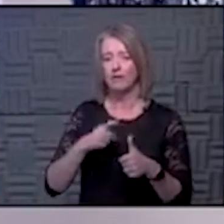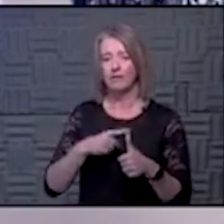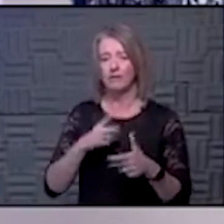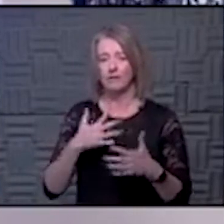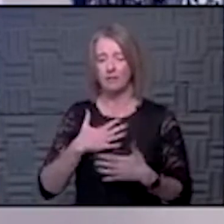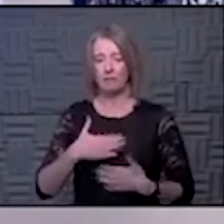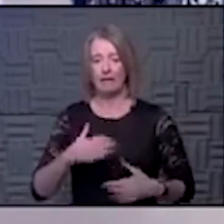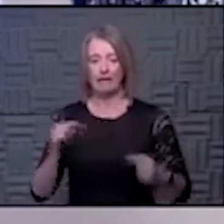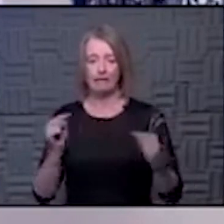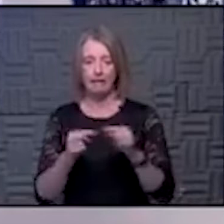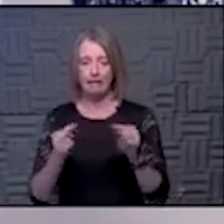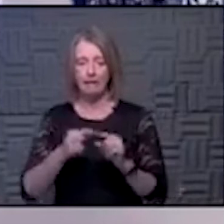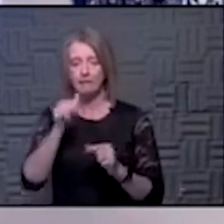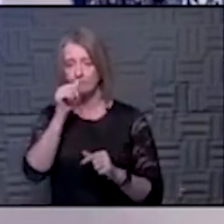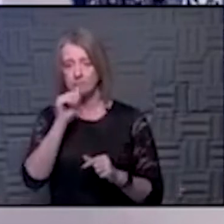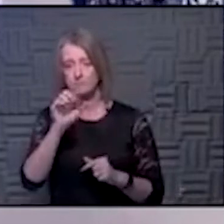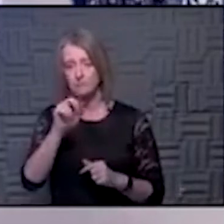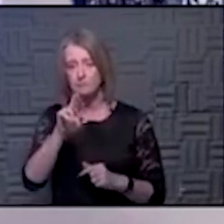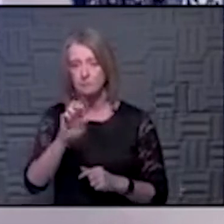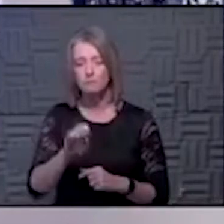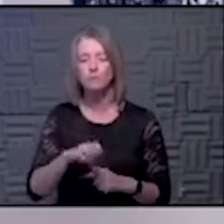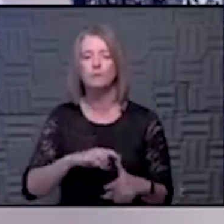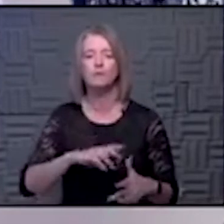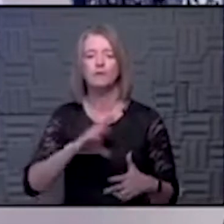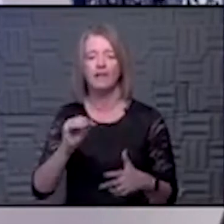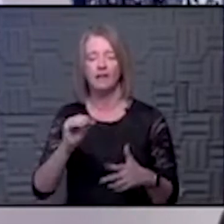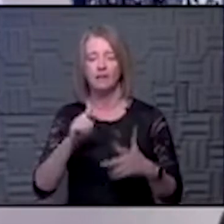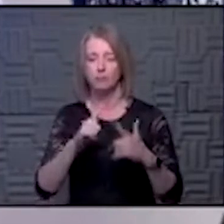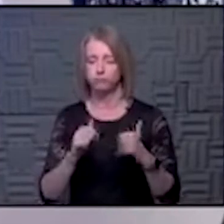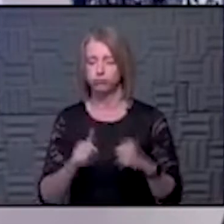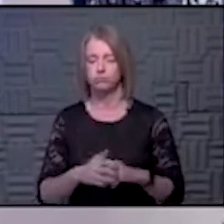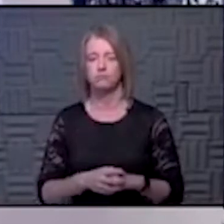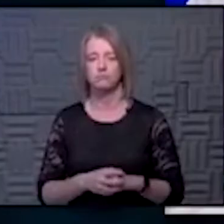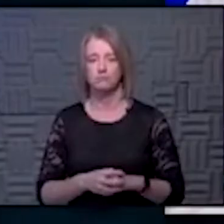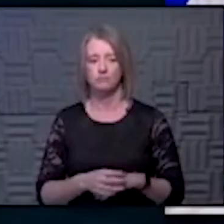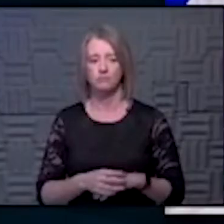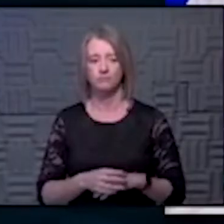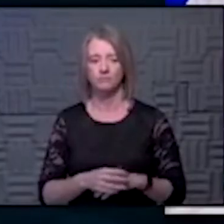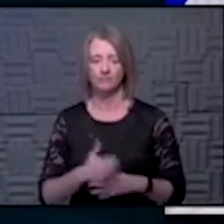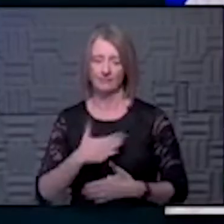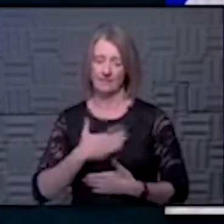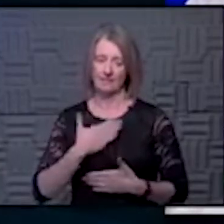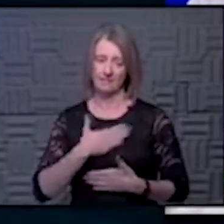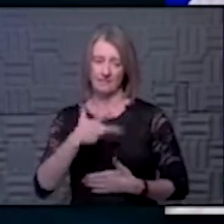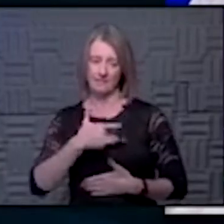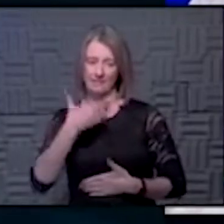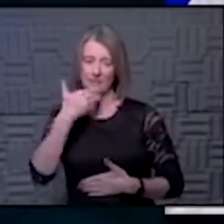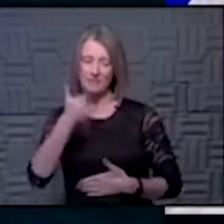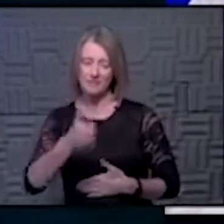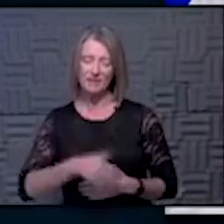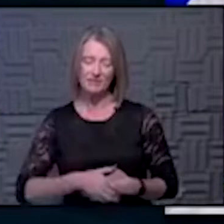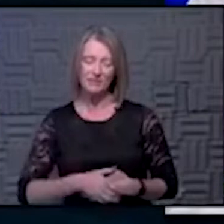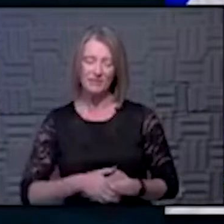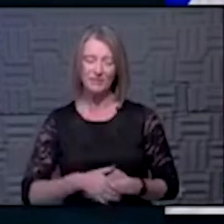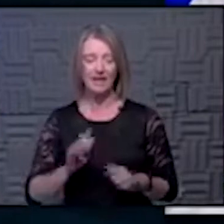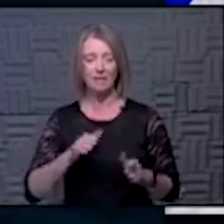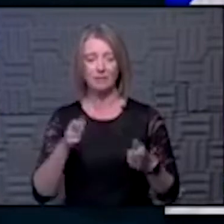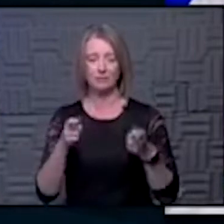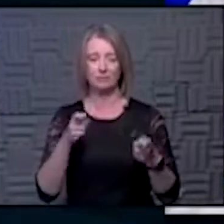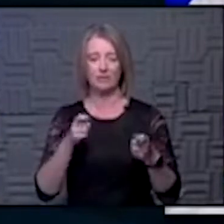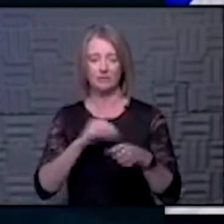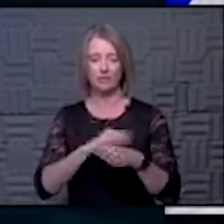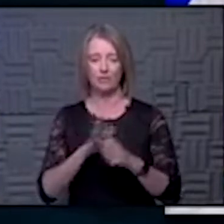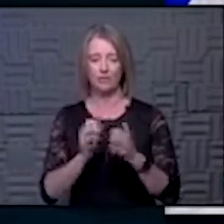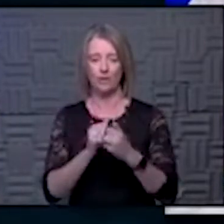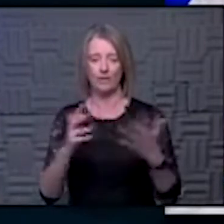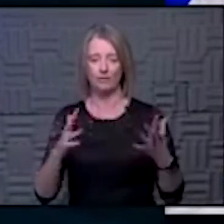body aches and soreness and that whole deal. I'm glad you're feeling better and been able to manage it